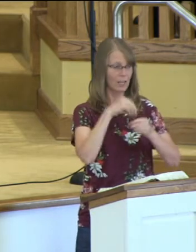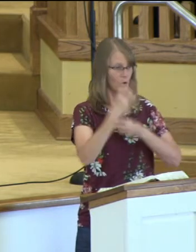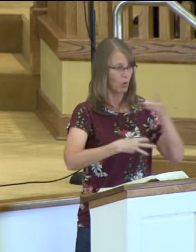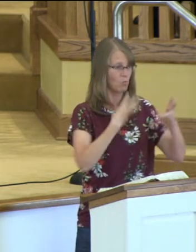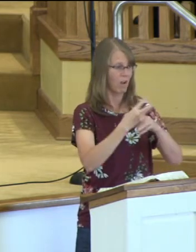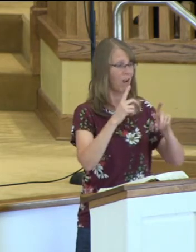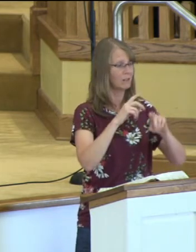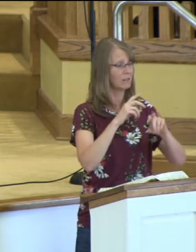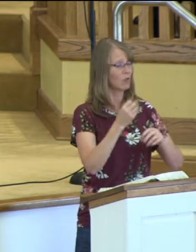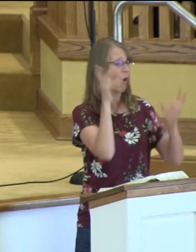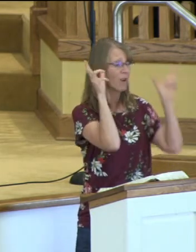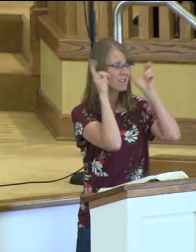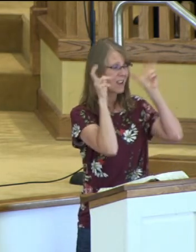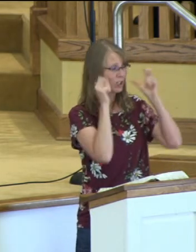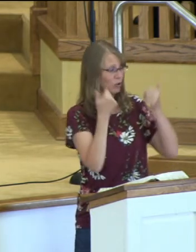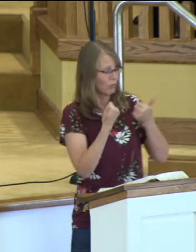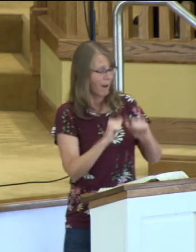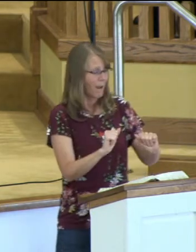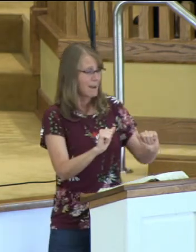Satan tried to